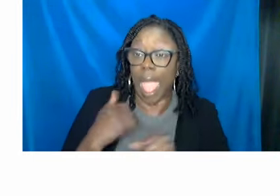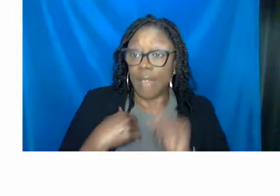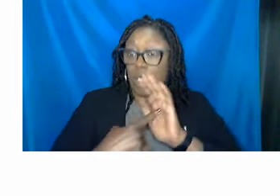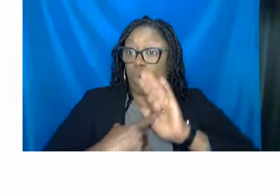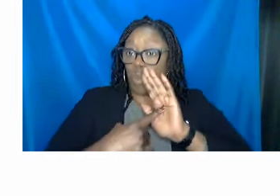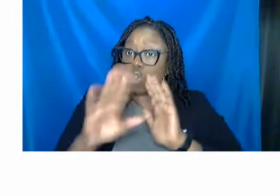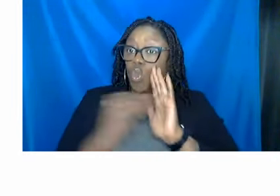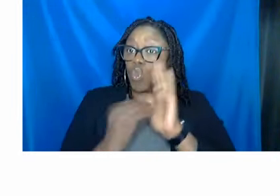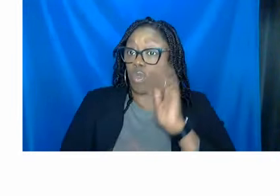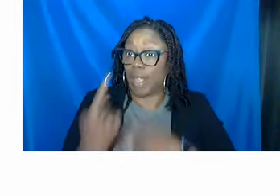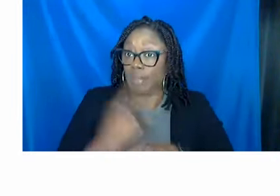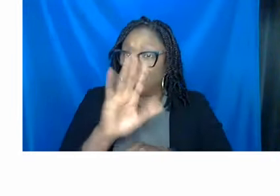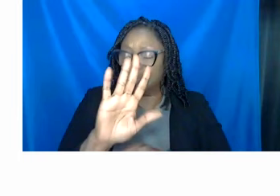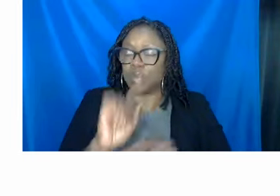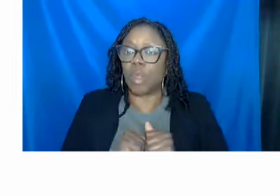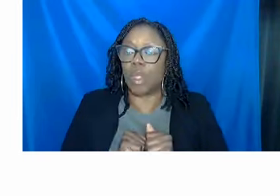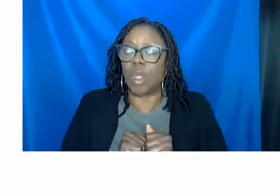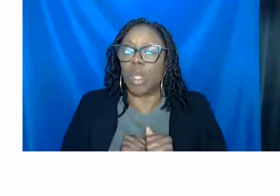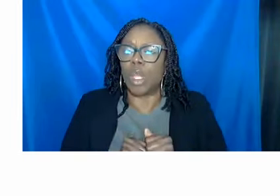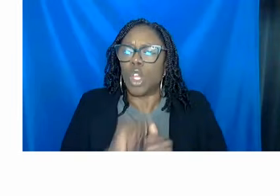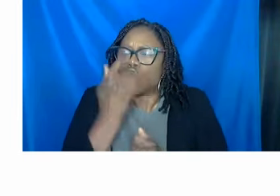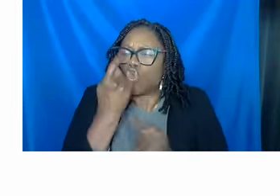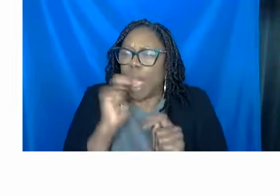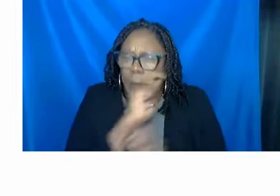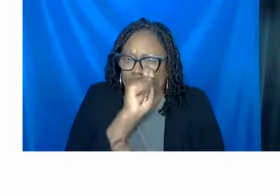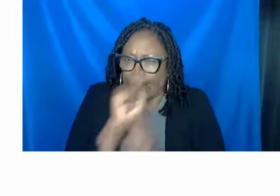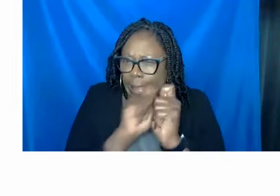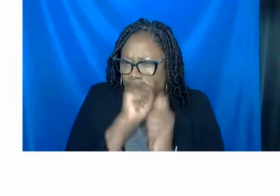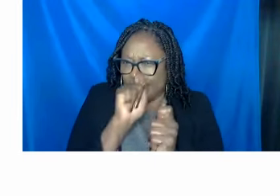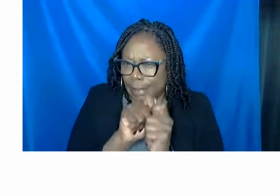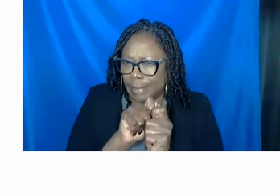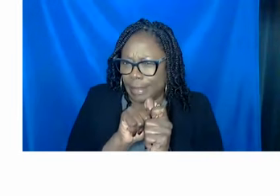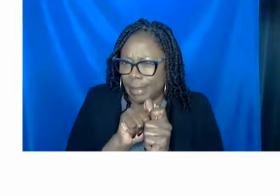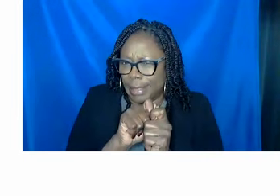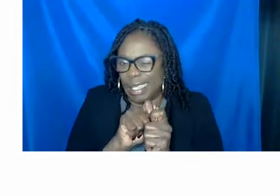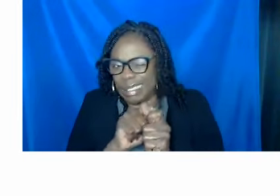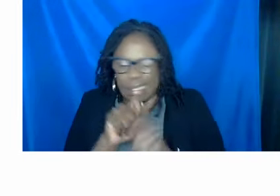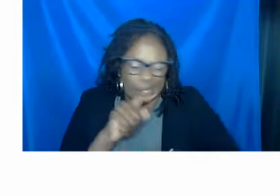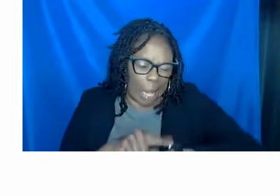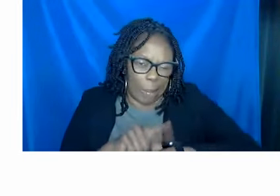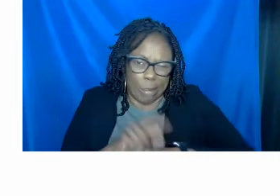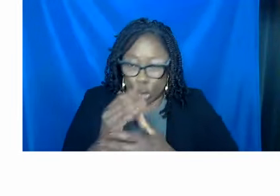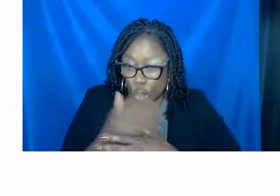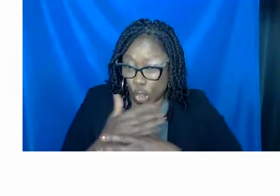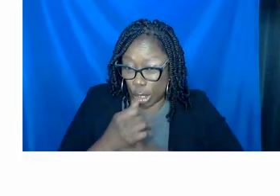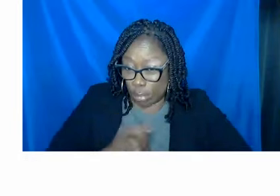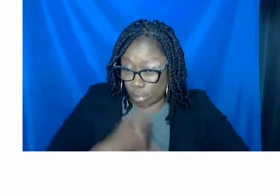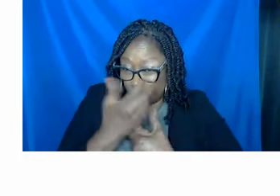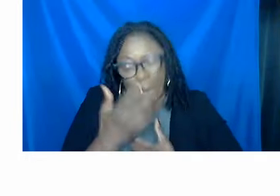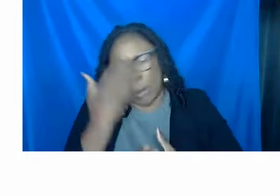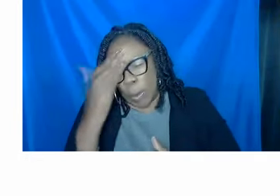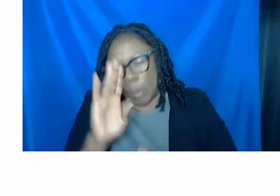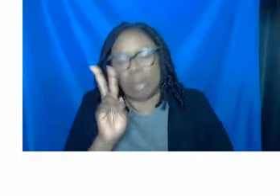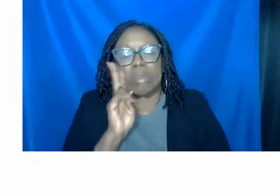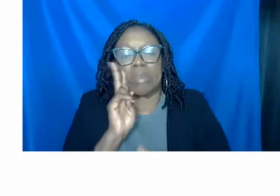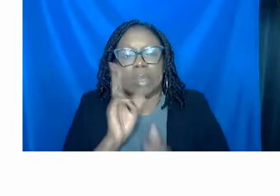your students, right? Try to be specific. If we have time, we'll share. I'm not so sure we'll have too much time, but